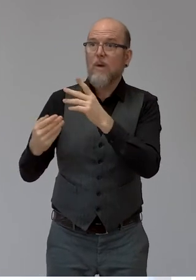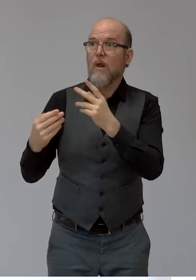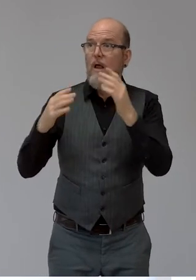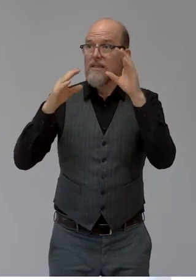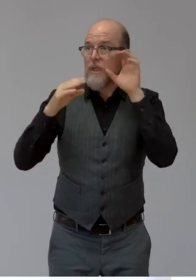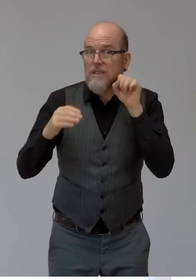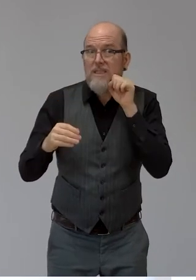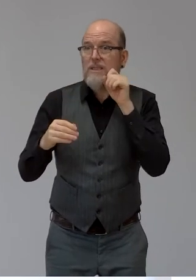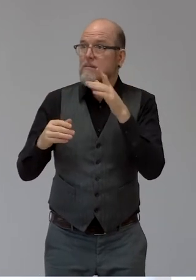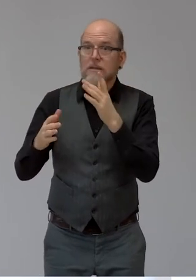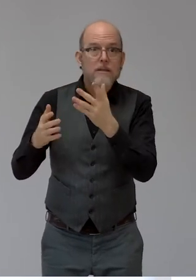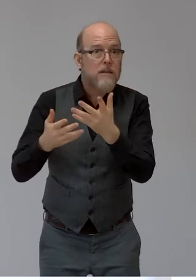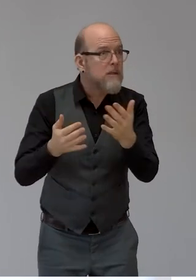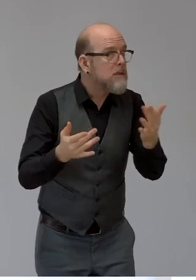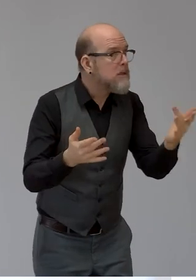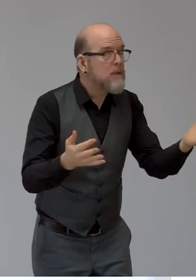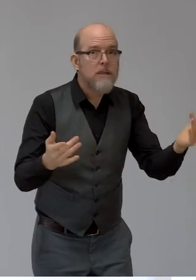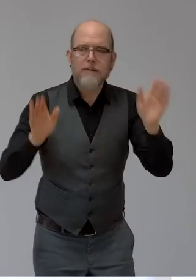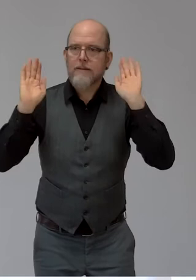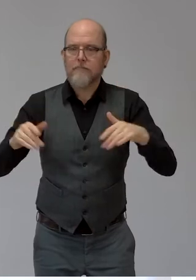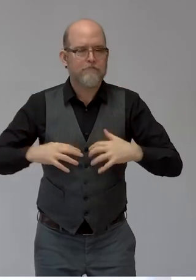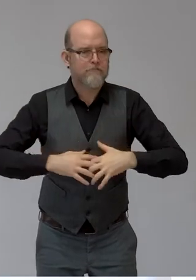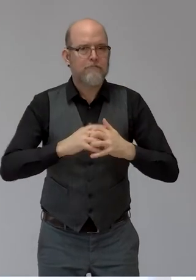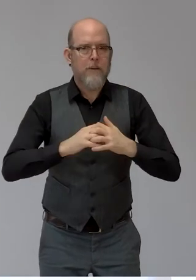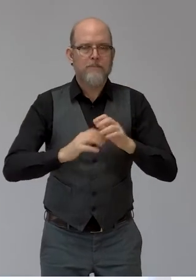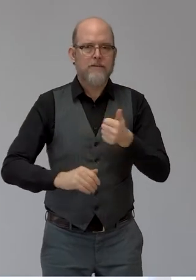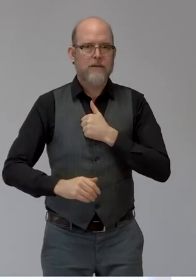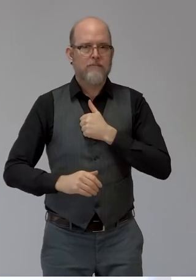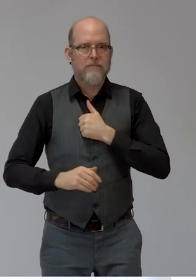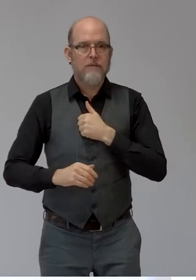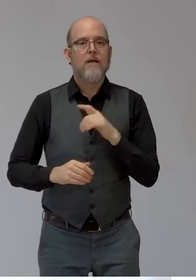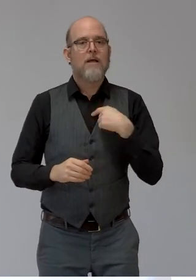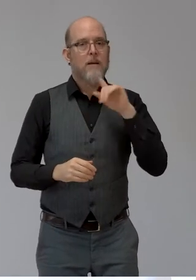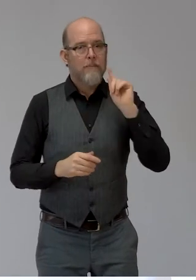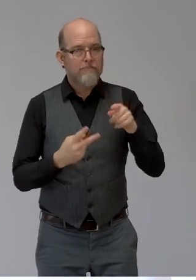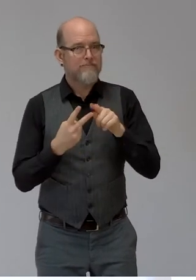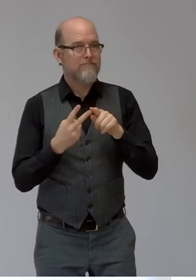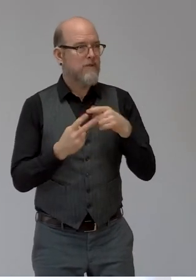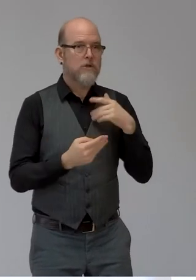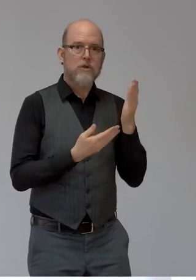other side, it was the necessity to provide services for children with Down syndrome.